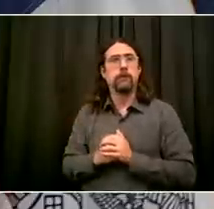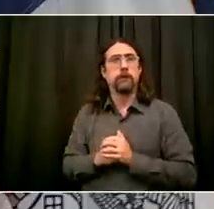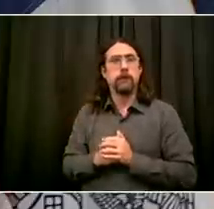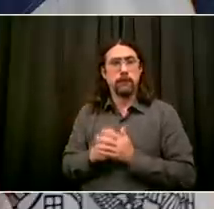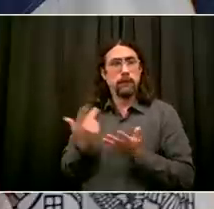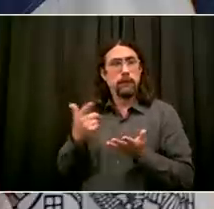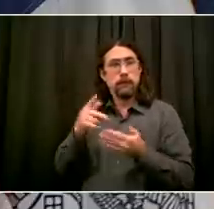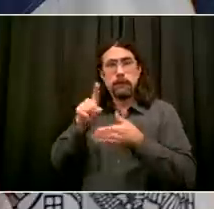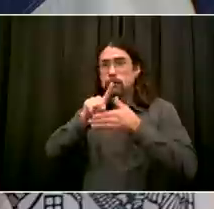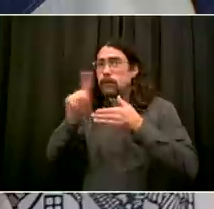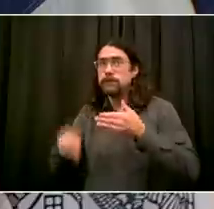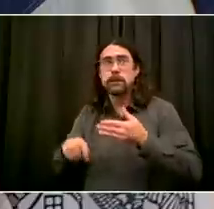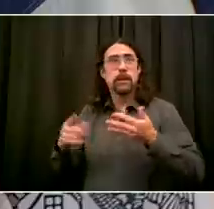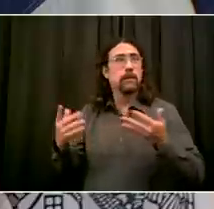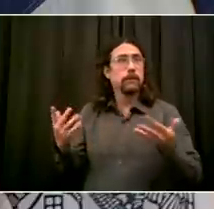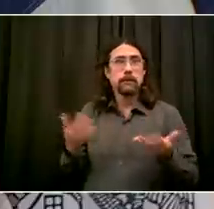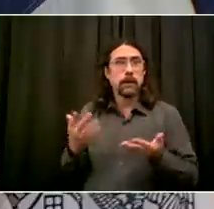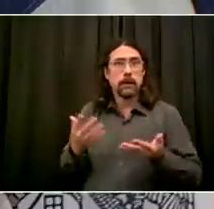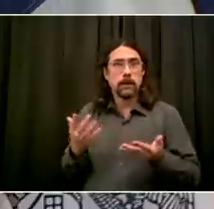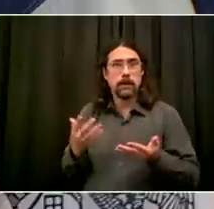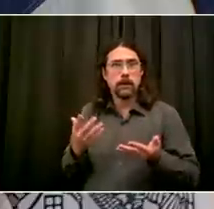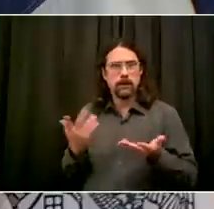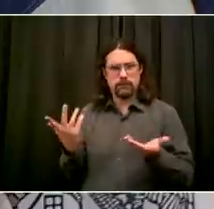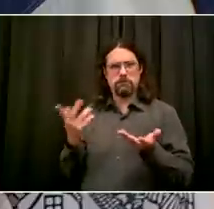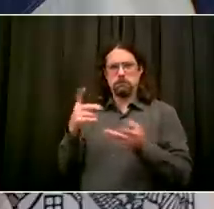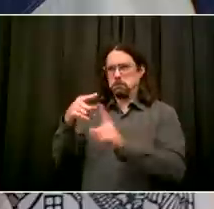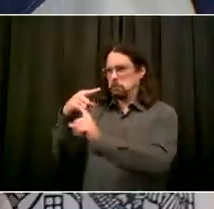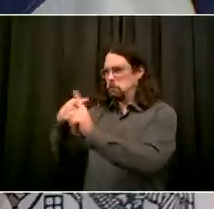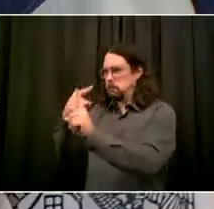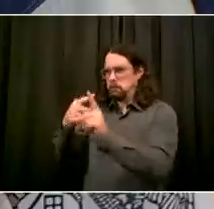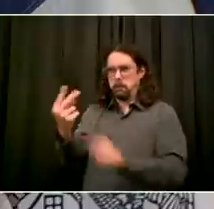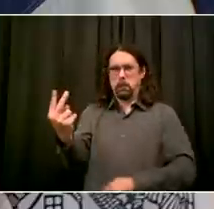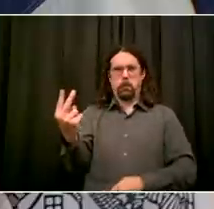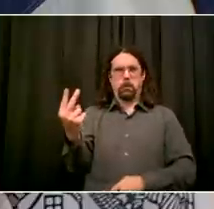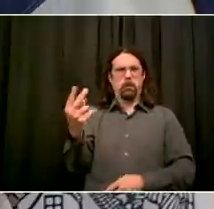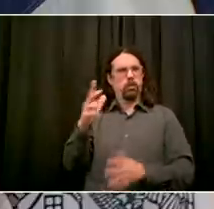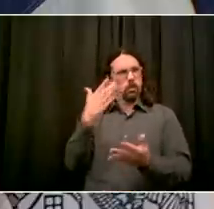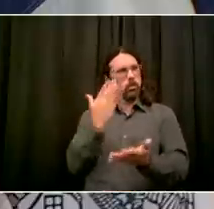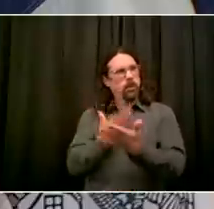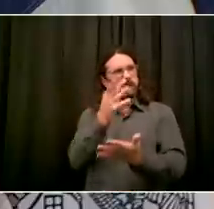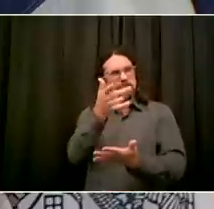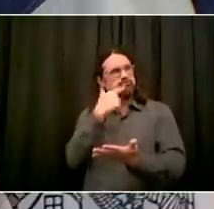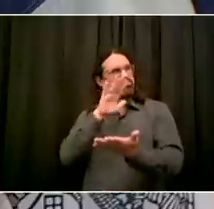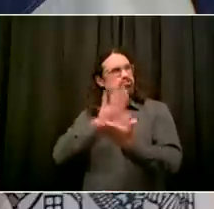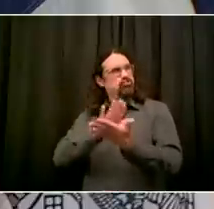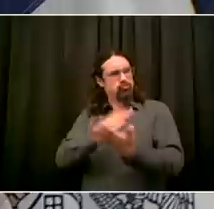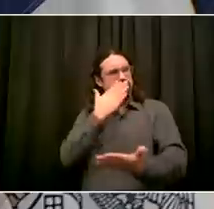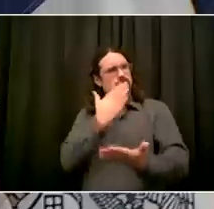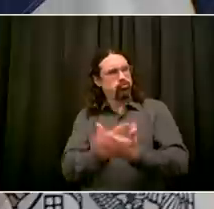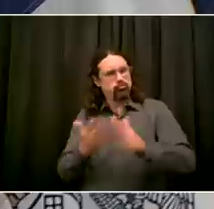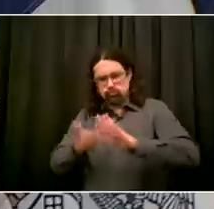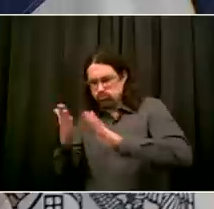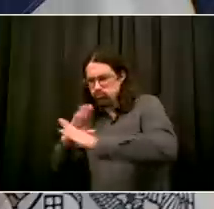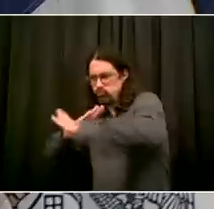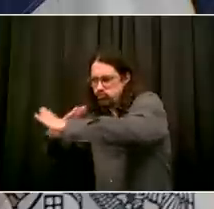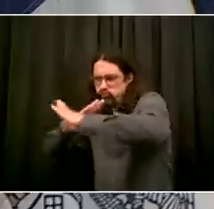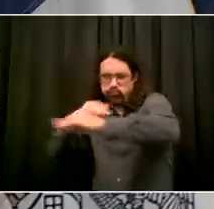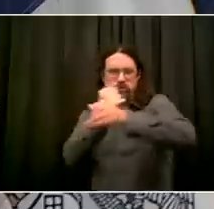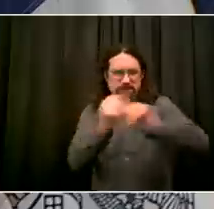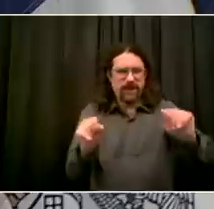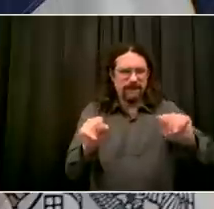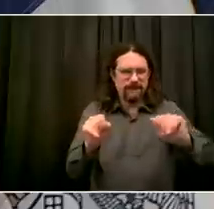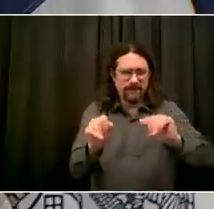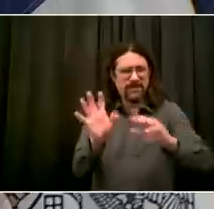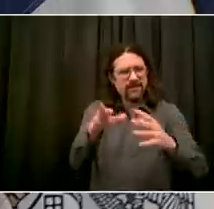is, across the whole city, the schools are doing a tremendous job and the numbers bear it out. And it is striking testing, you